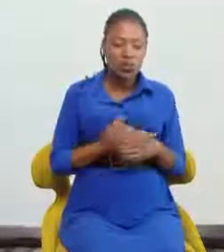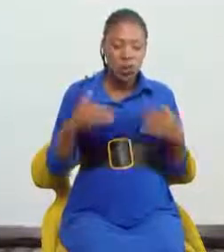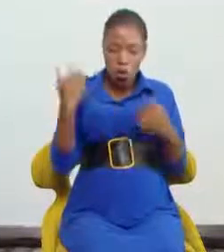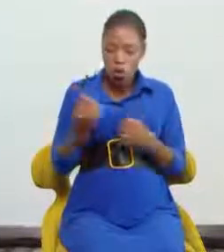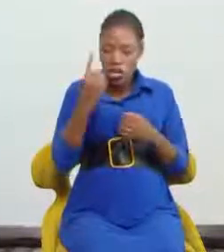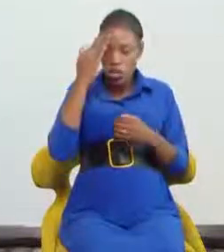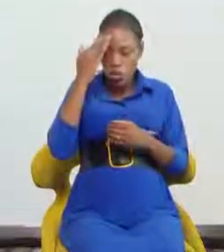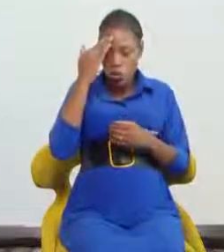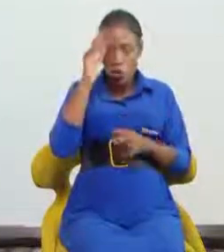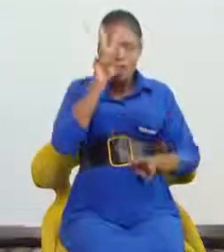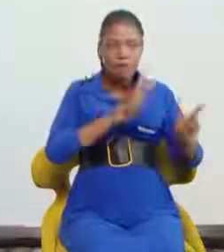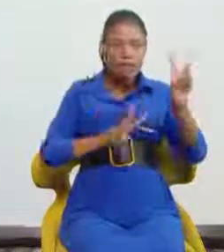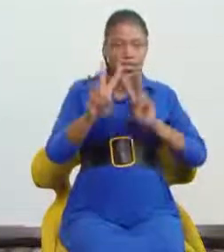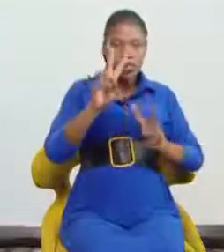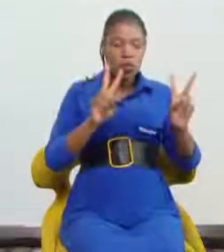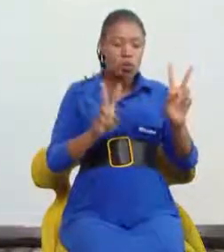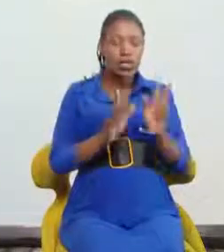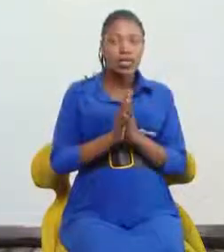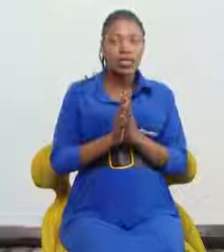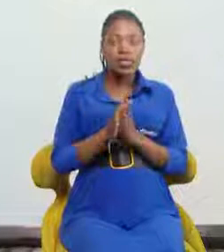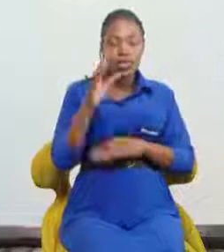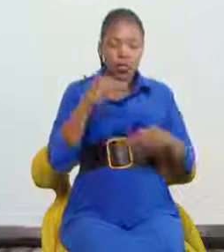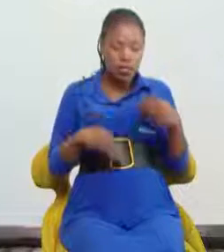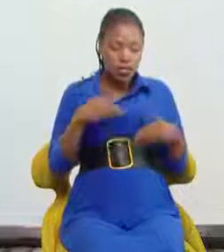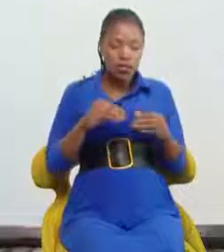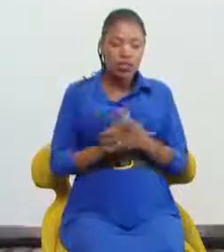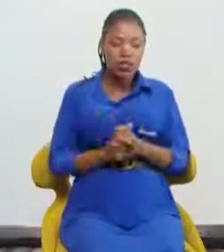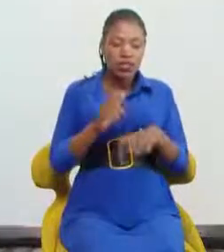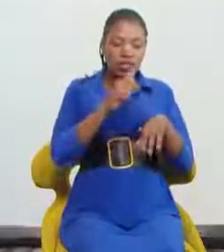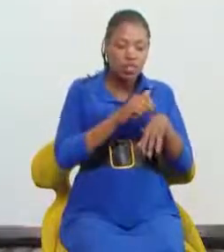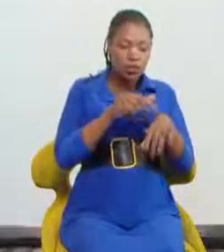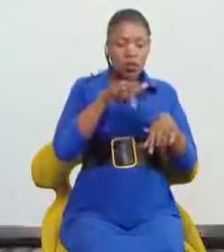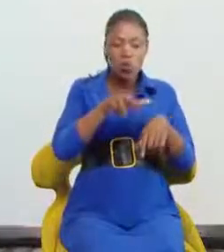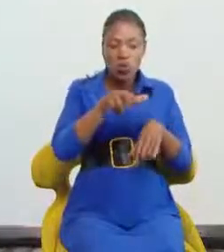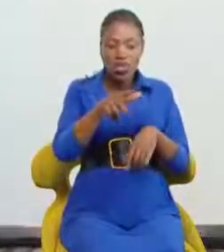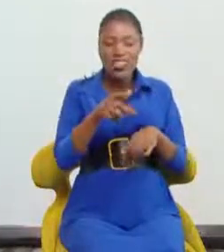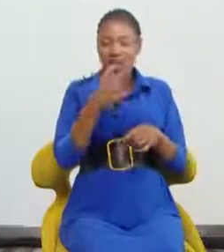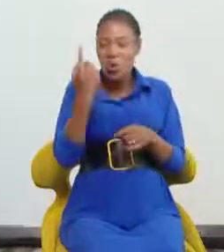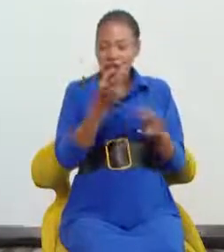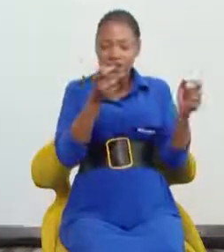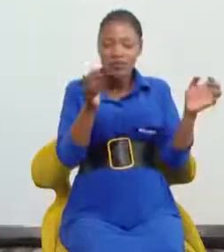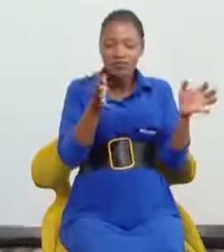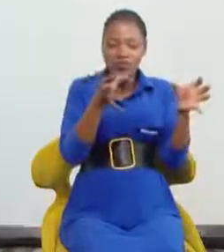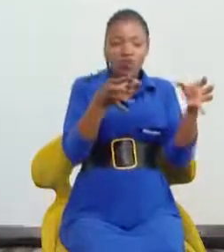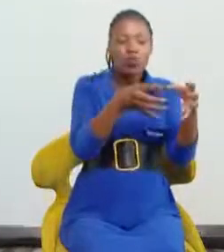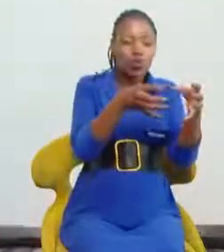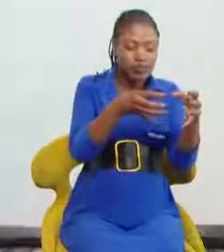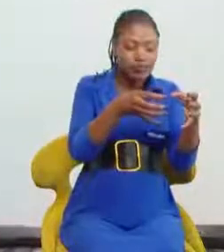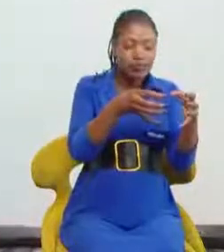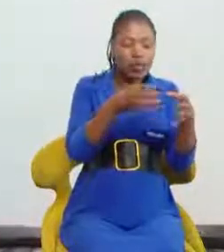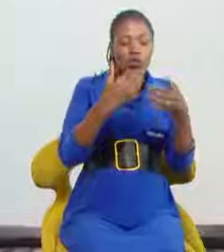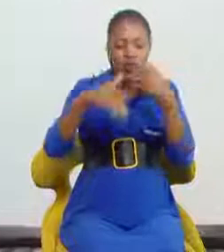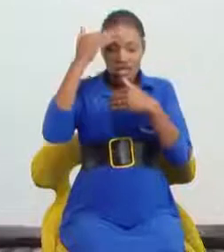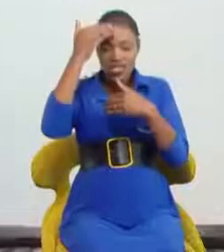disability. In my university, where I was working at this time, it was a small provincial university